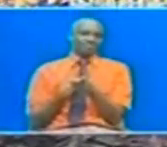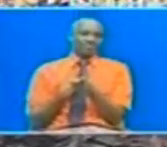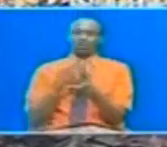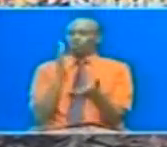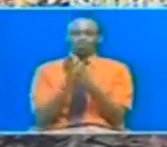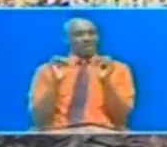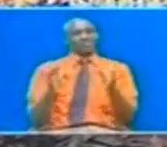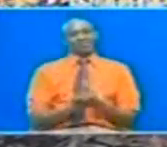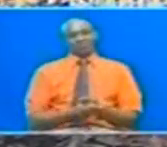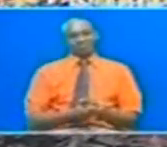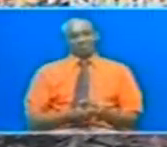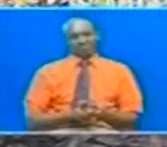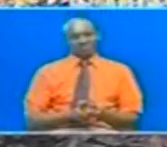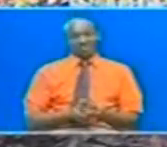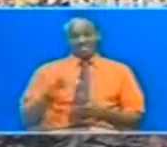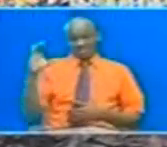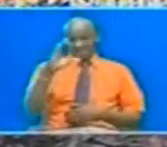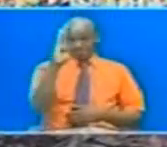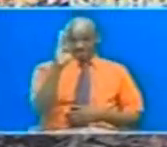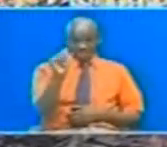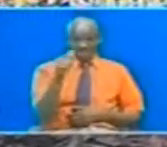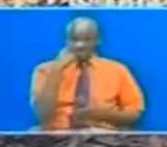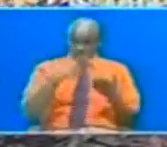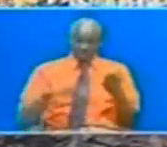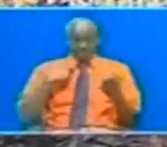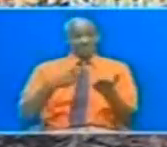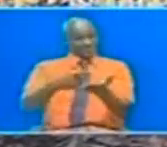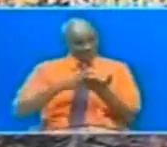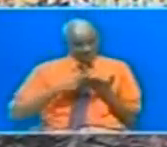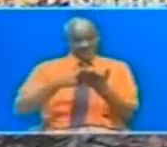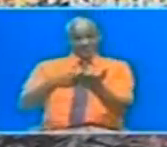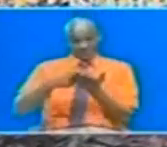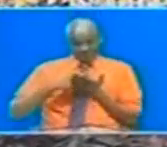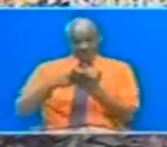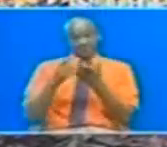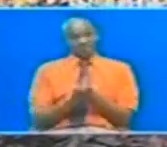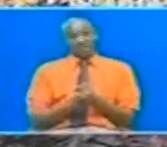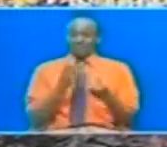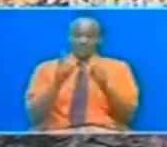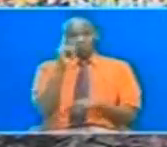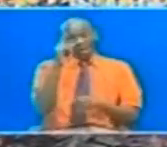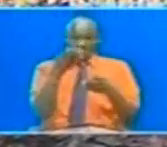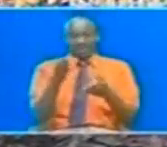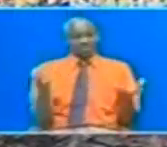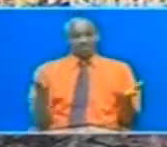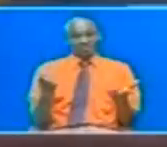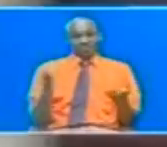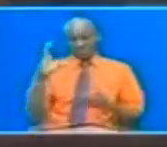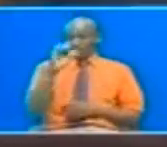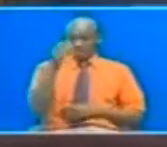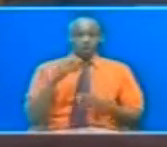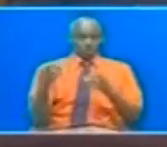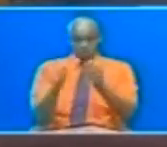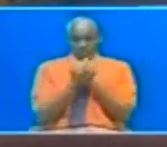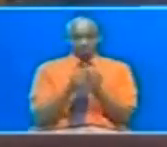true. A CBA can be negotiated even for one item, and it is a CBA.